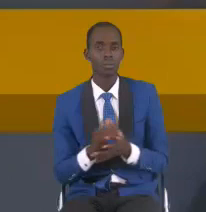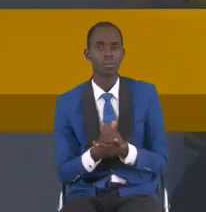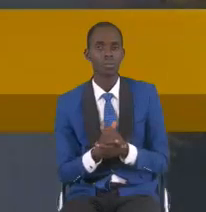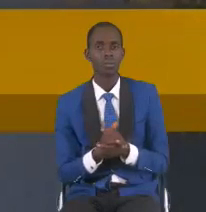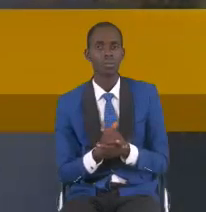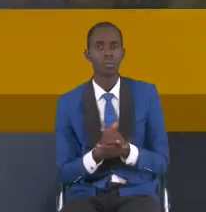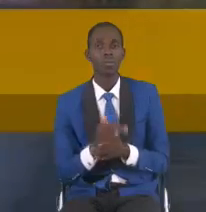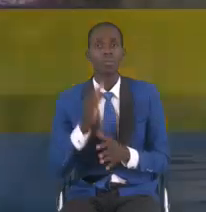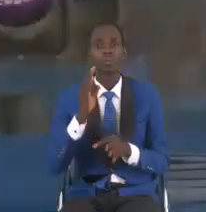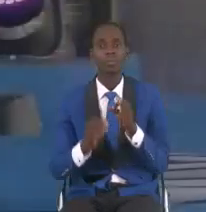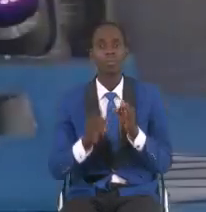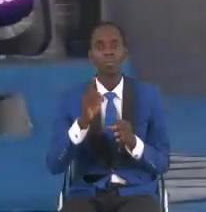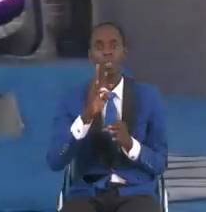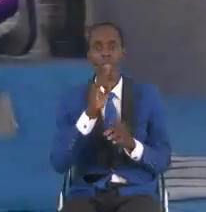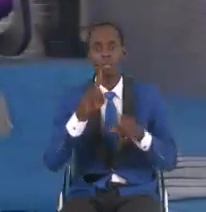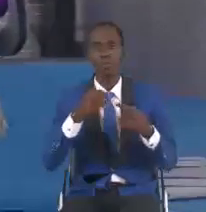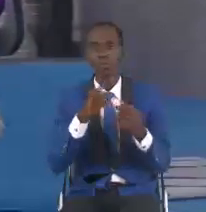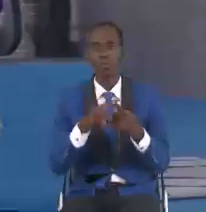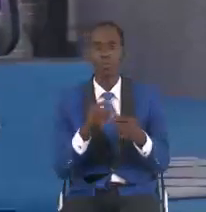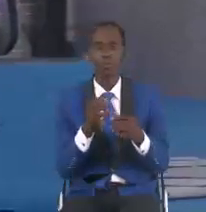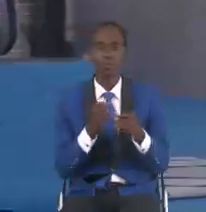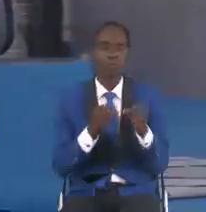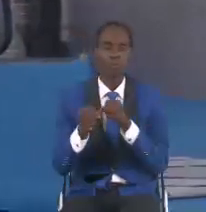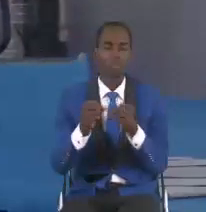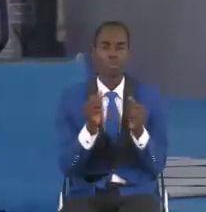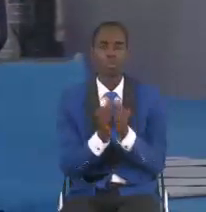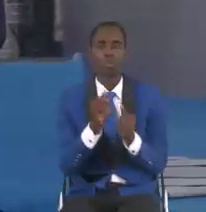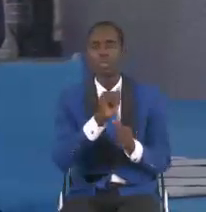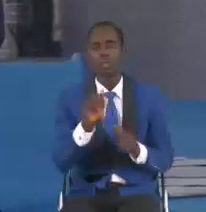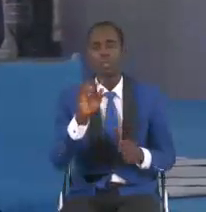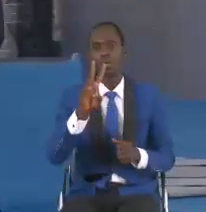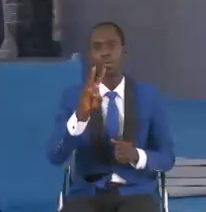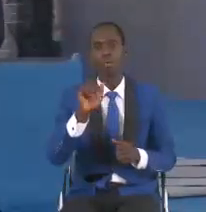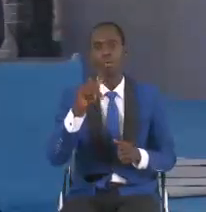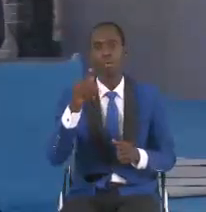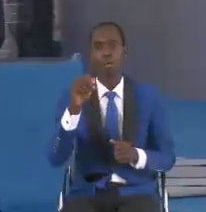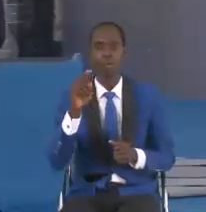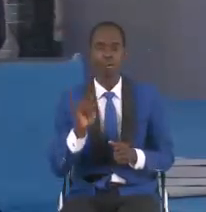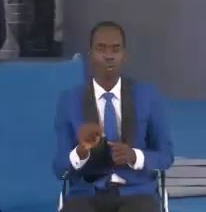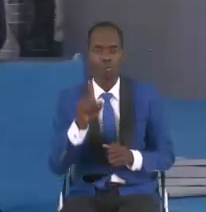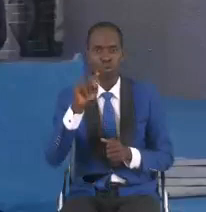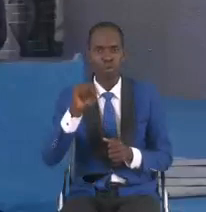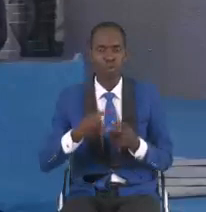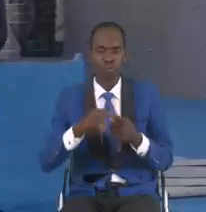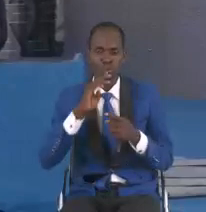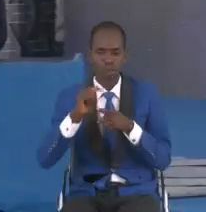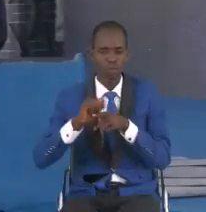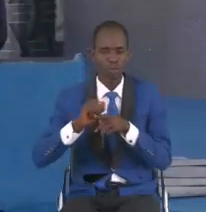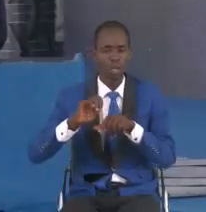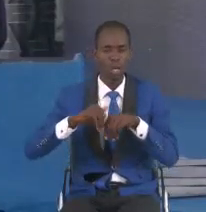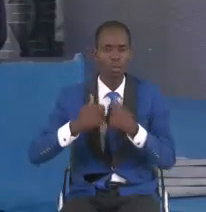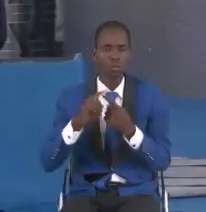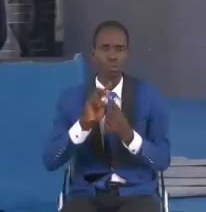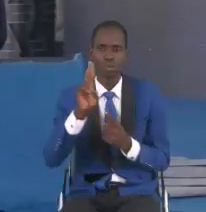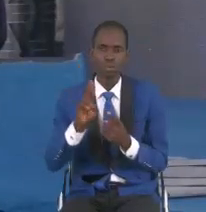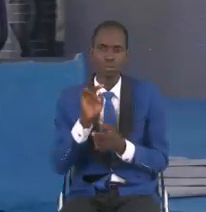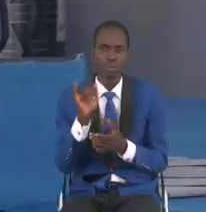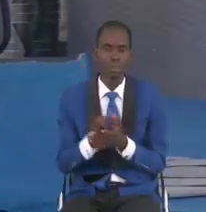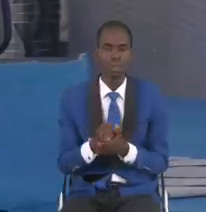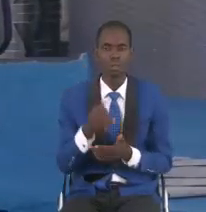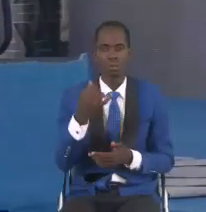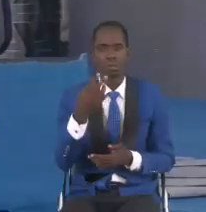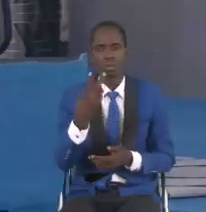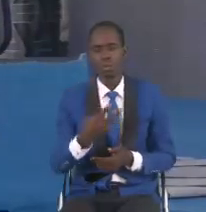going to fight with a weapon, you need to be trained how to use that weapon. The soldier